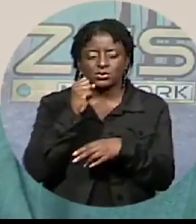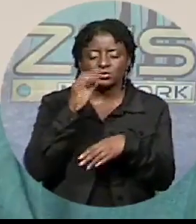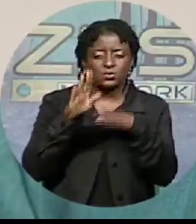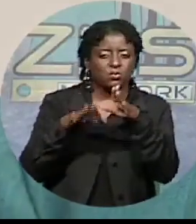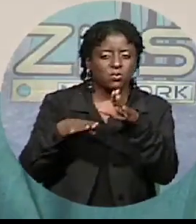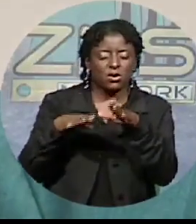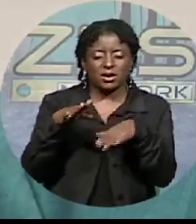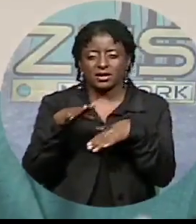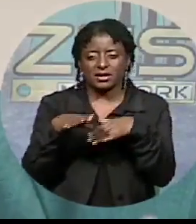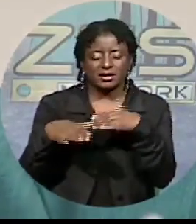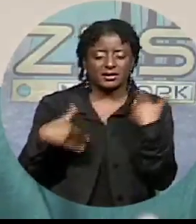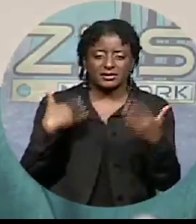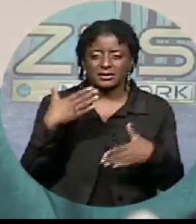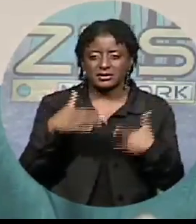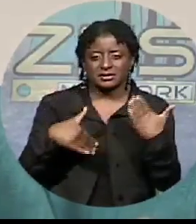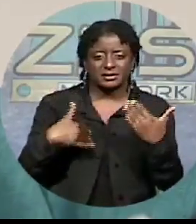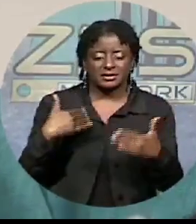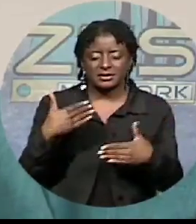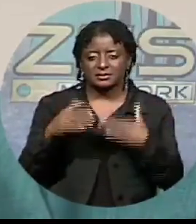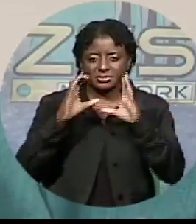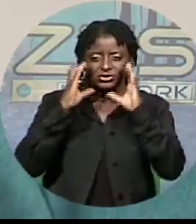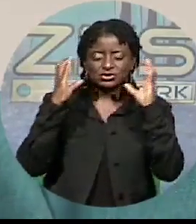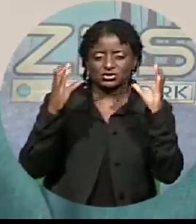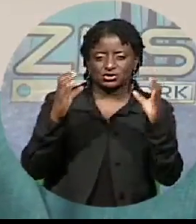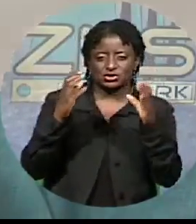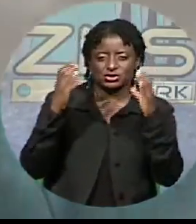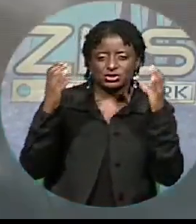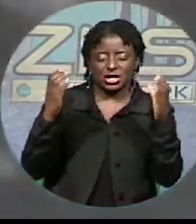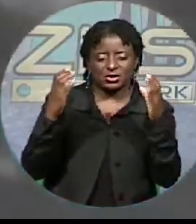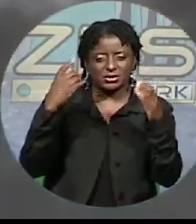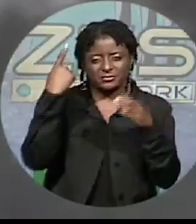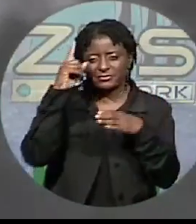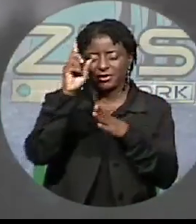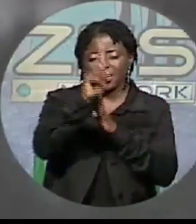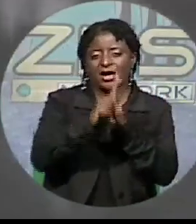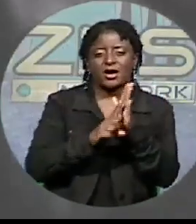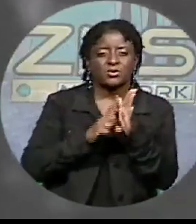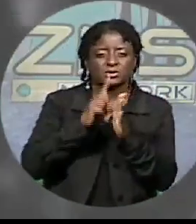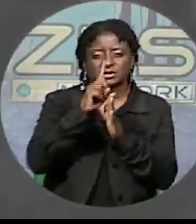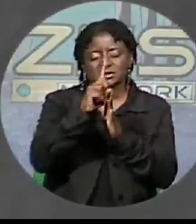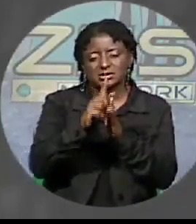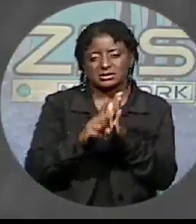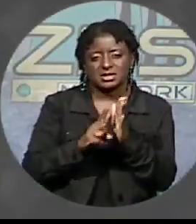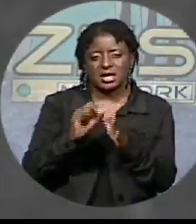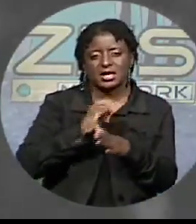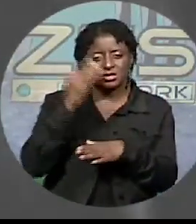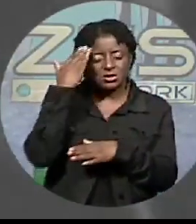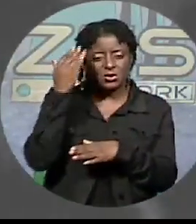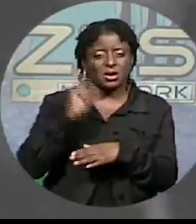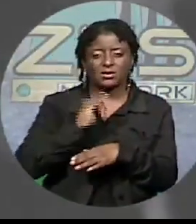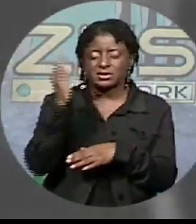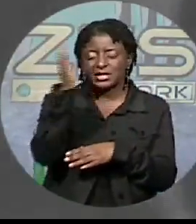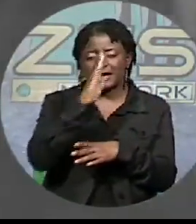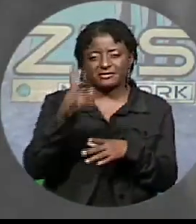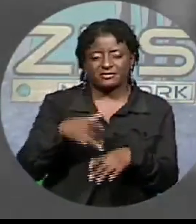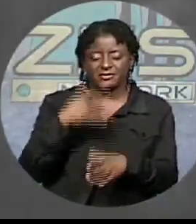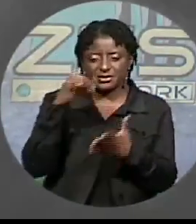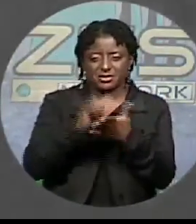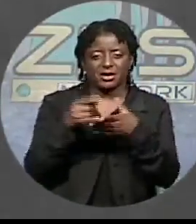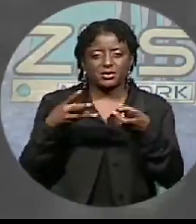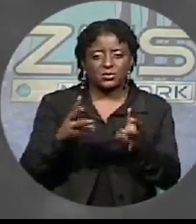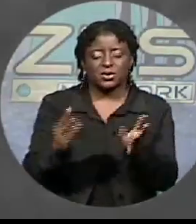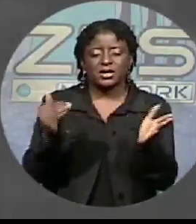air. And I mean, shouting and screaming for hours. I know I'll never feel like that ever in my life again,